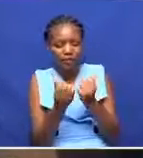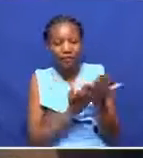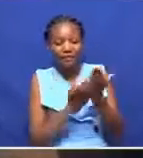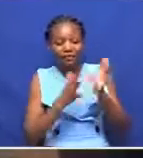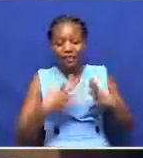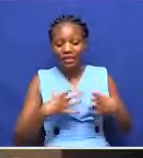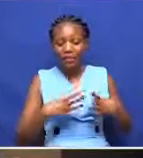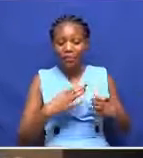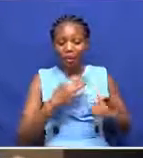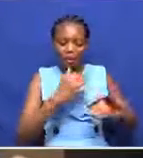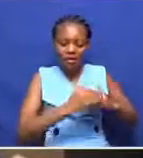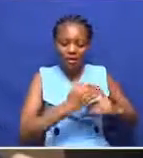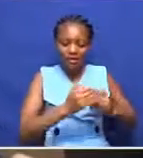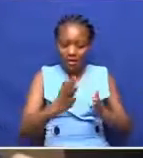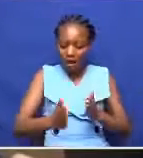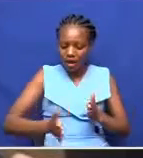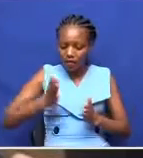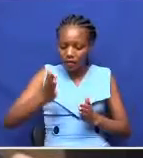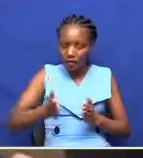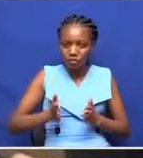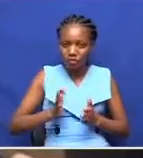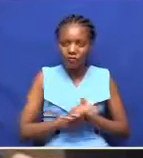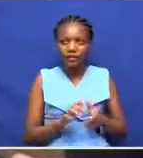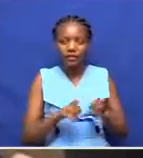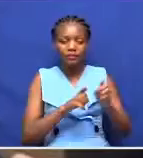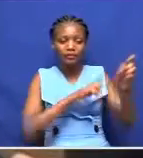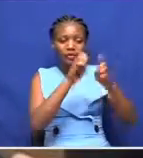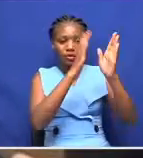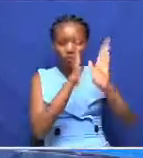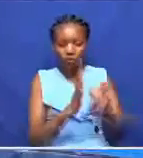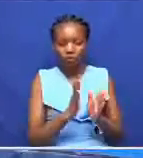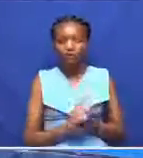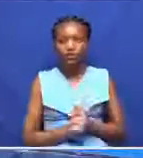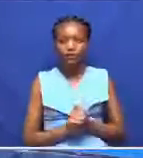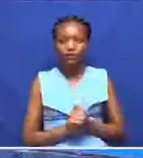along the corridor and passenger. All right, someone says, I said,